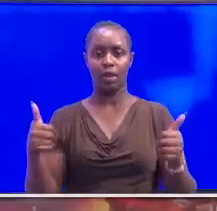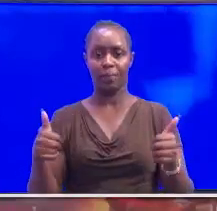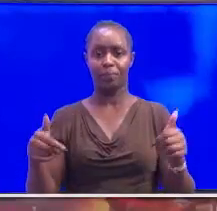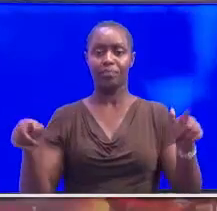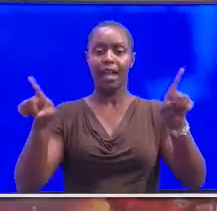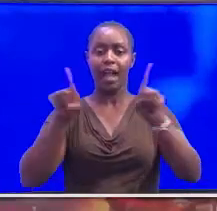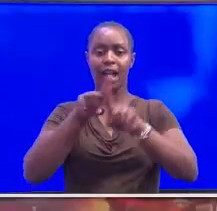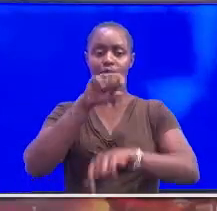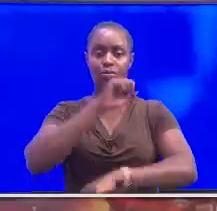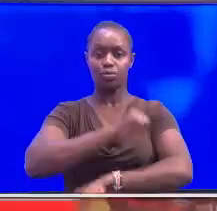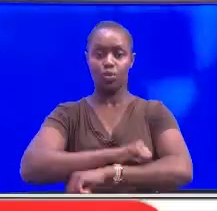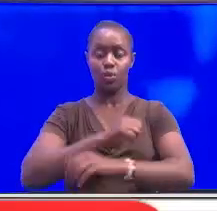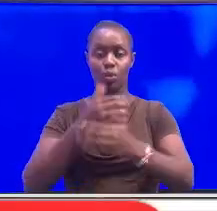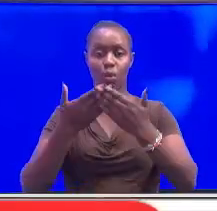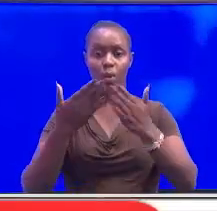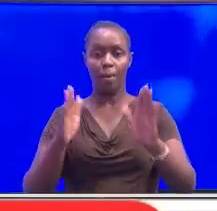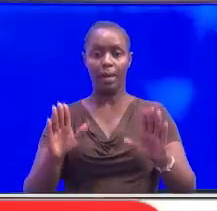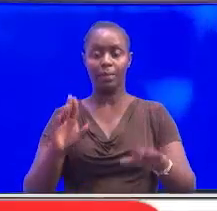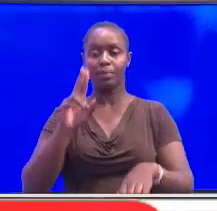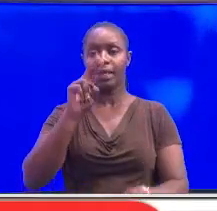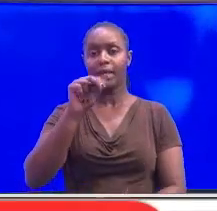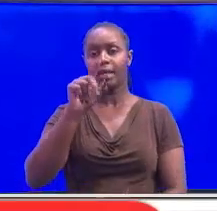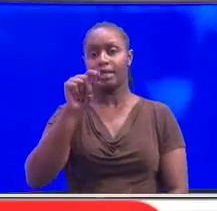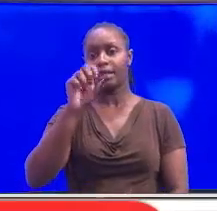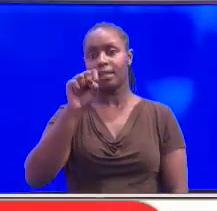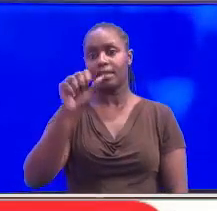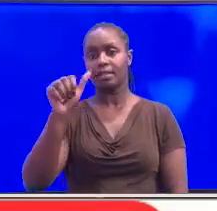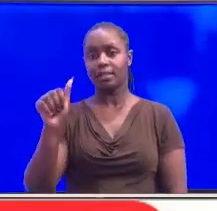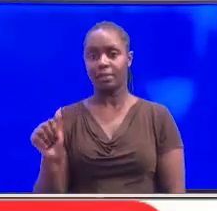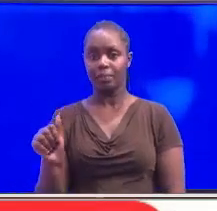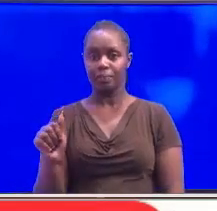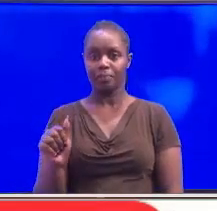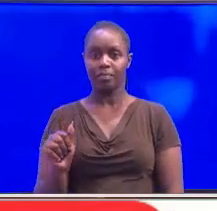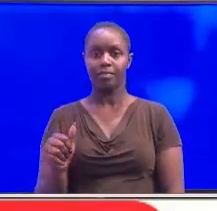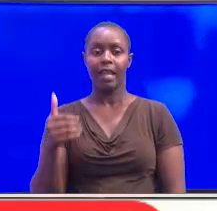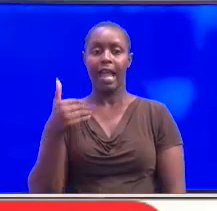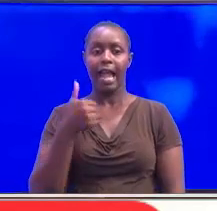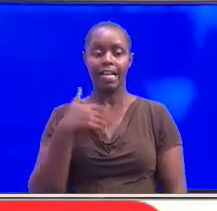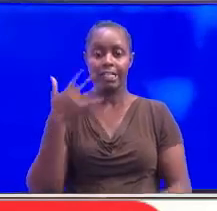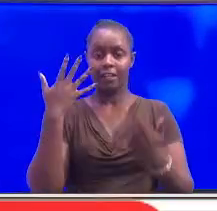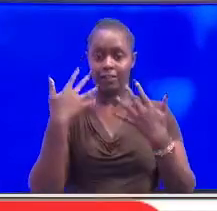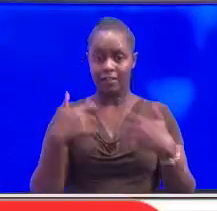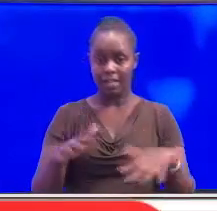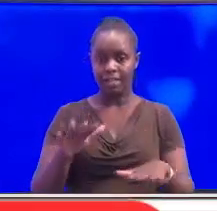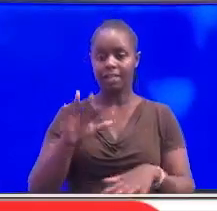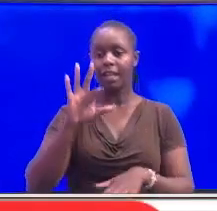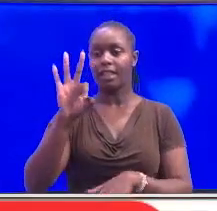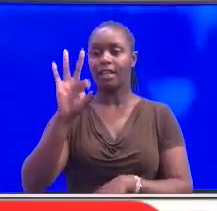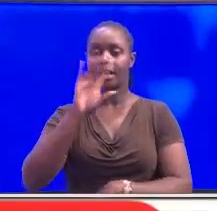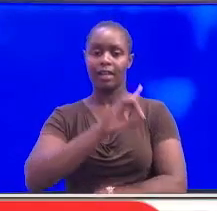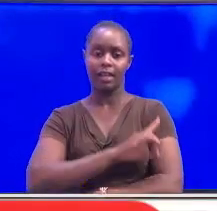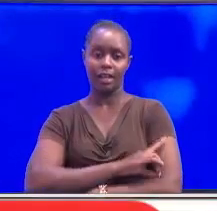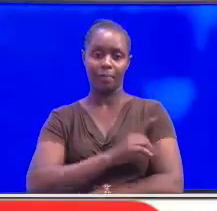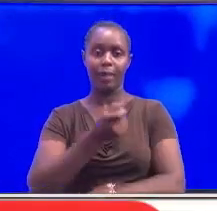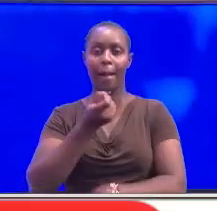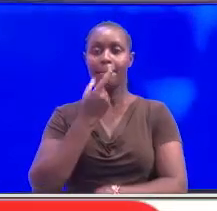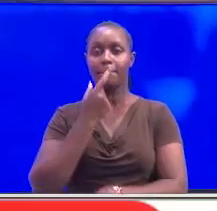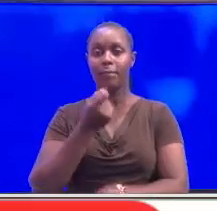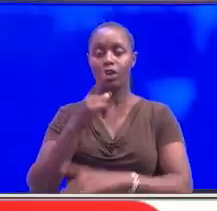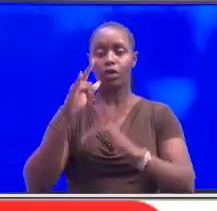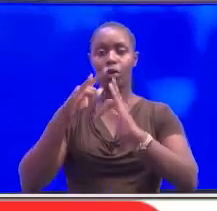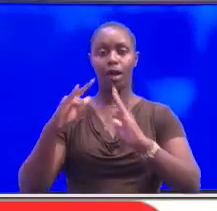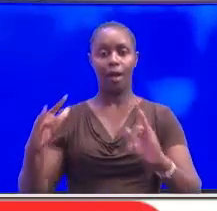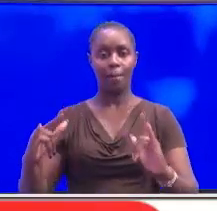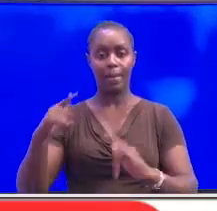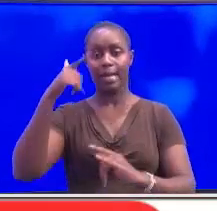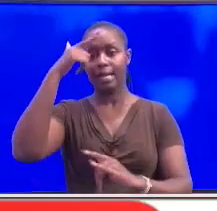reopened, the National Transport and Safety Authority, NTSA, has concluded its three-day medical camp in Thika, where